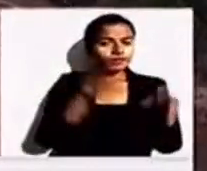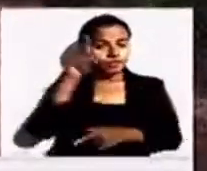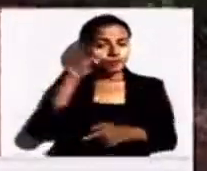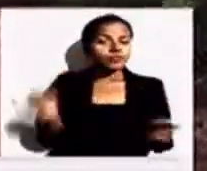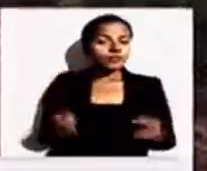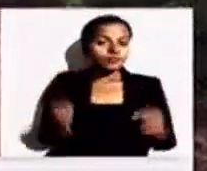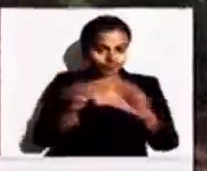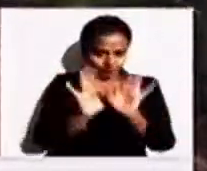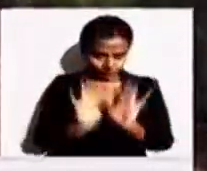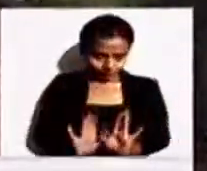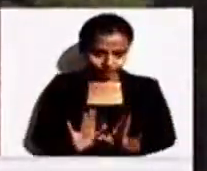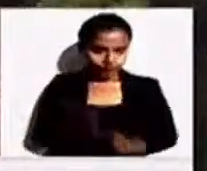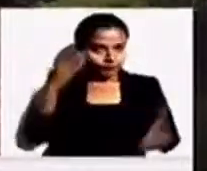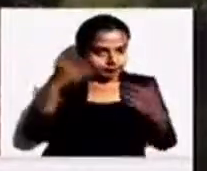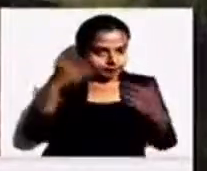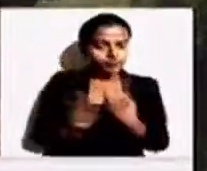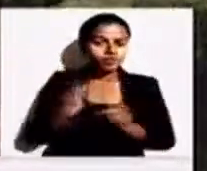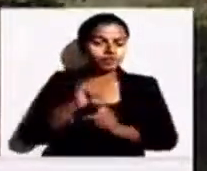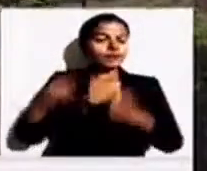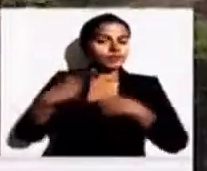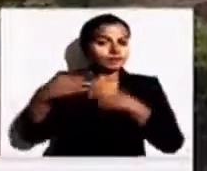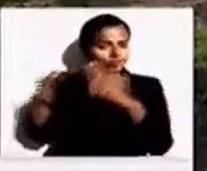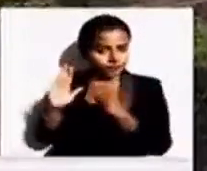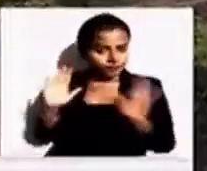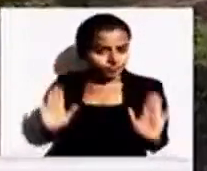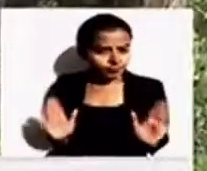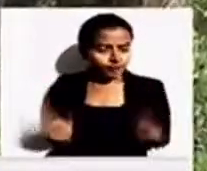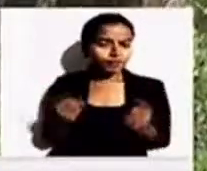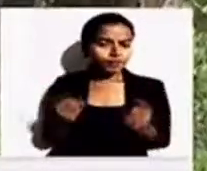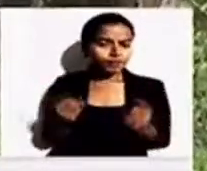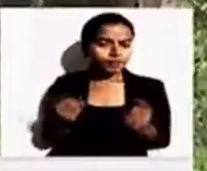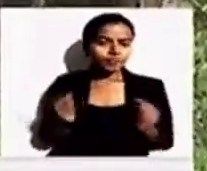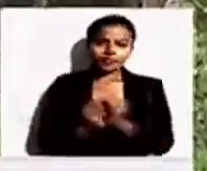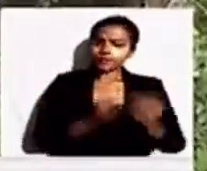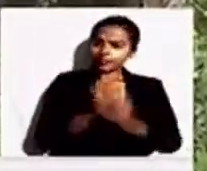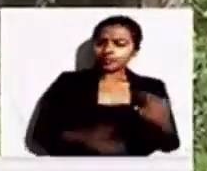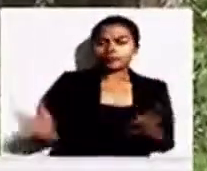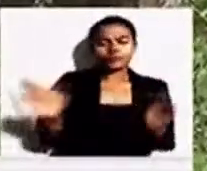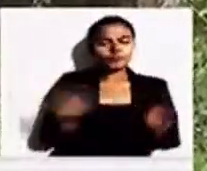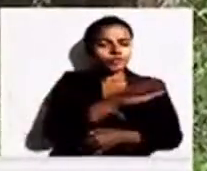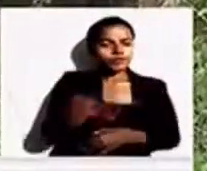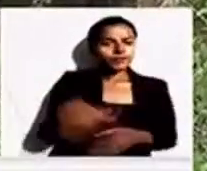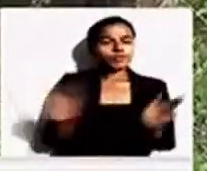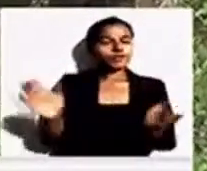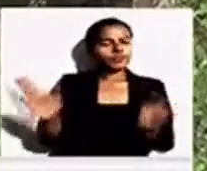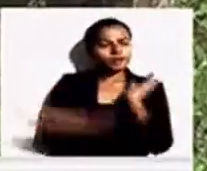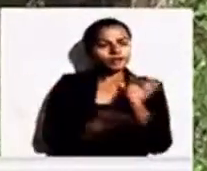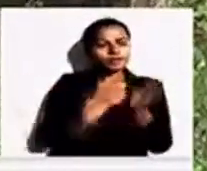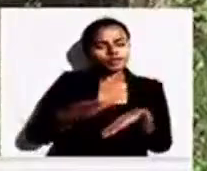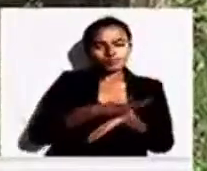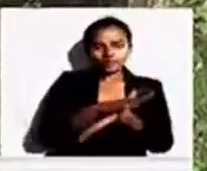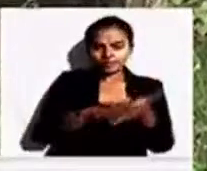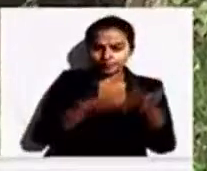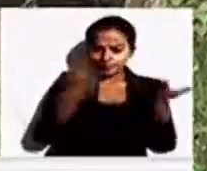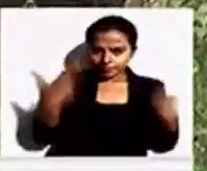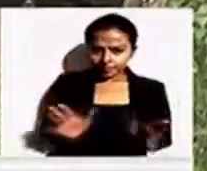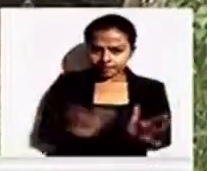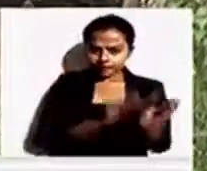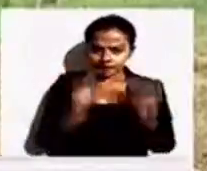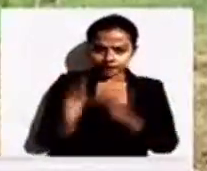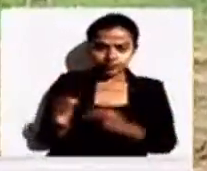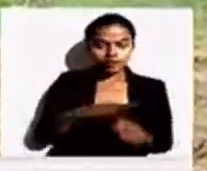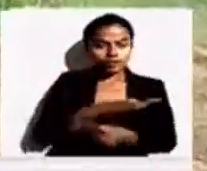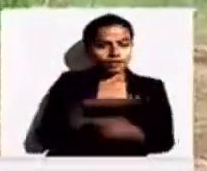private company had commenced the process of clearing the land under the conditions set out by the Central Environmental Authority and the